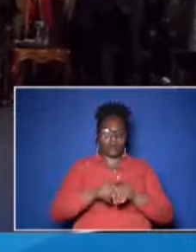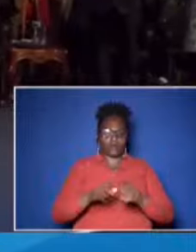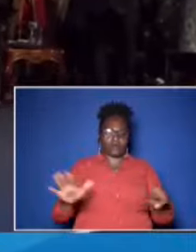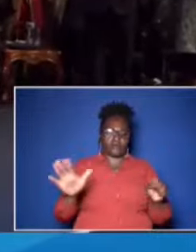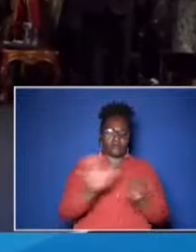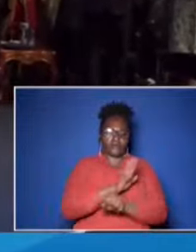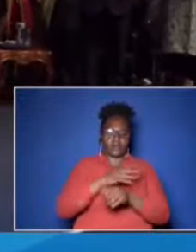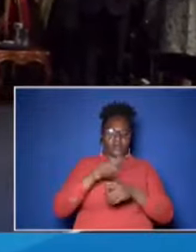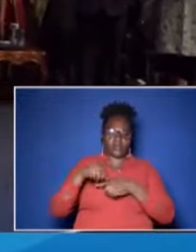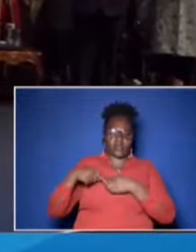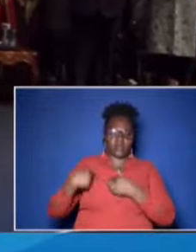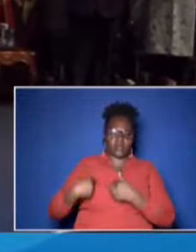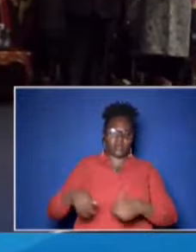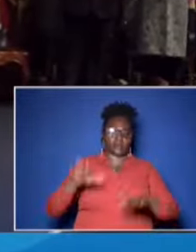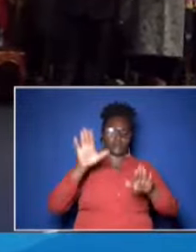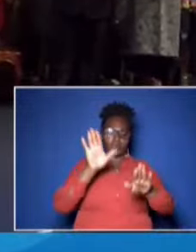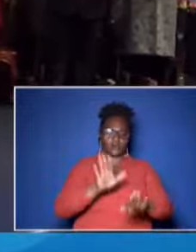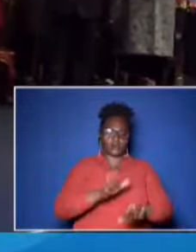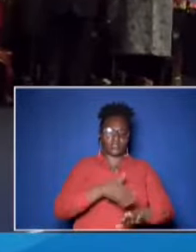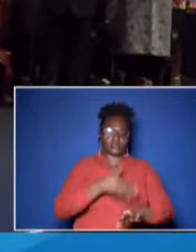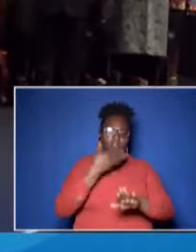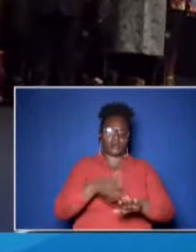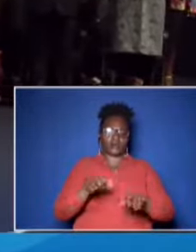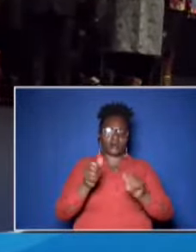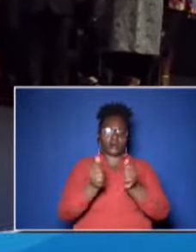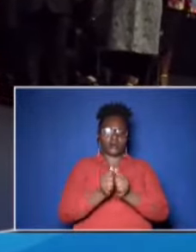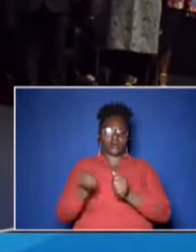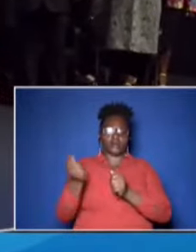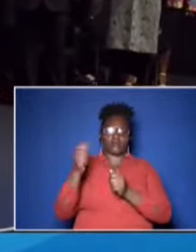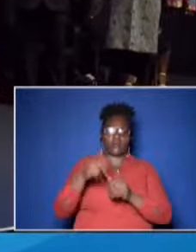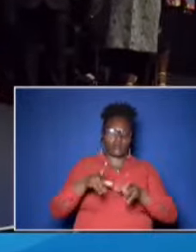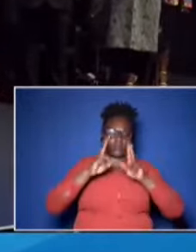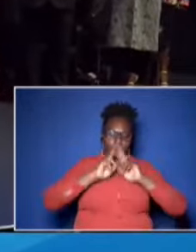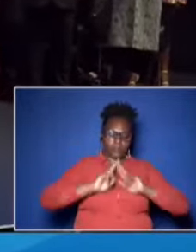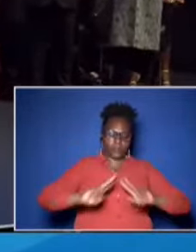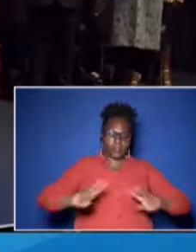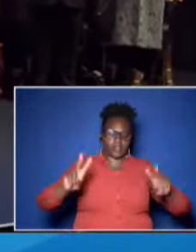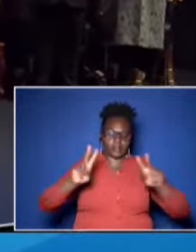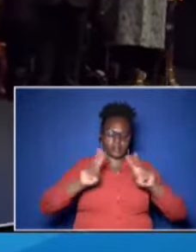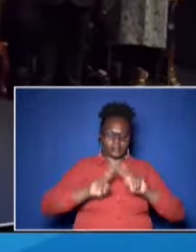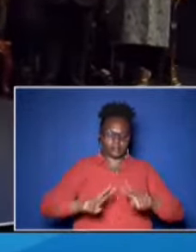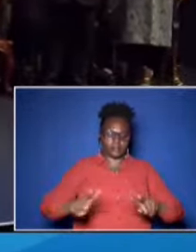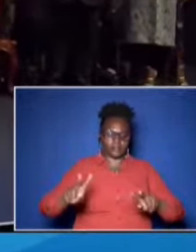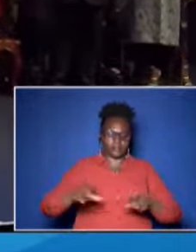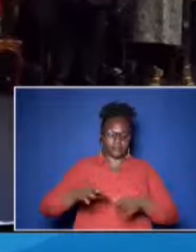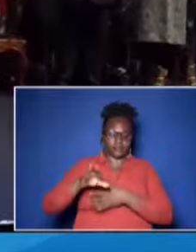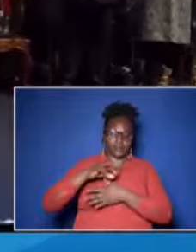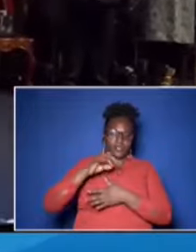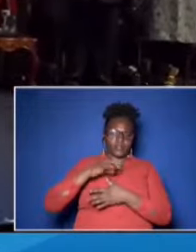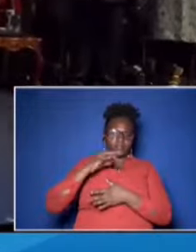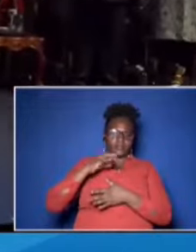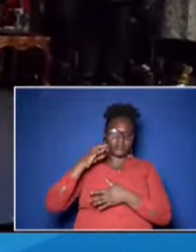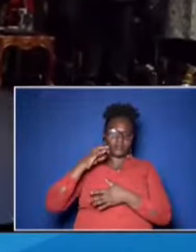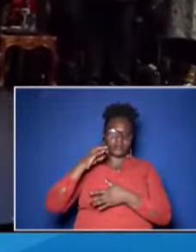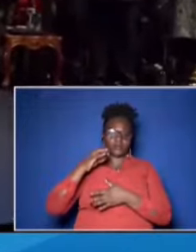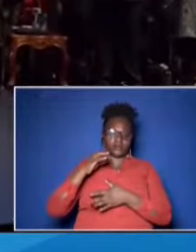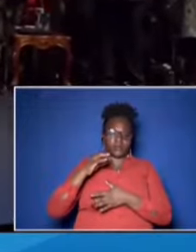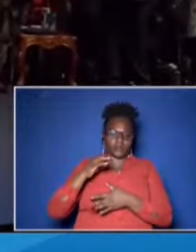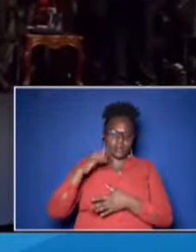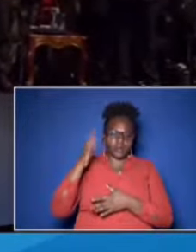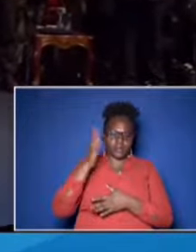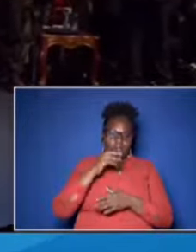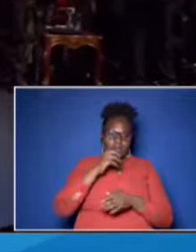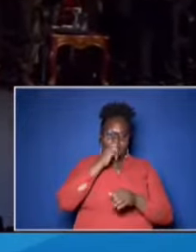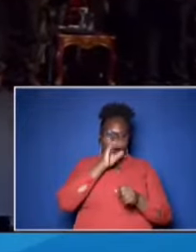their hearts with singing it gave my peace with him the spirit gave the